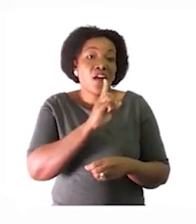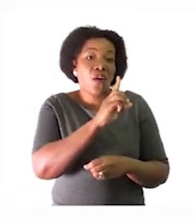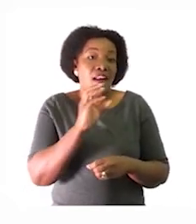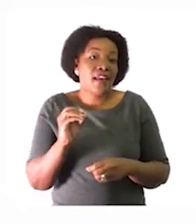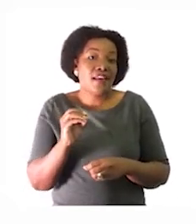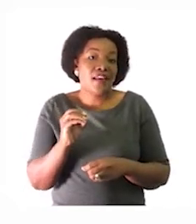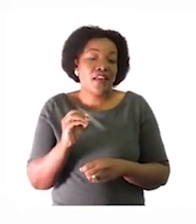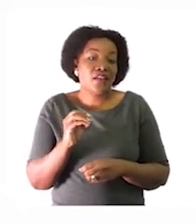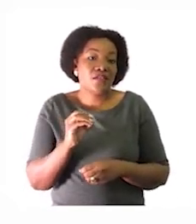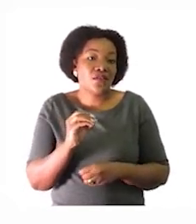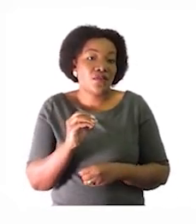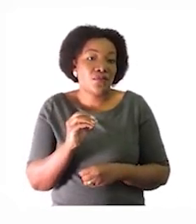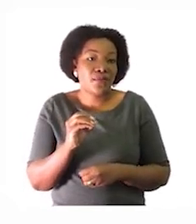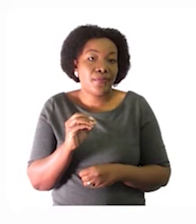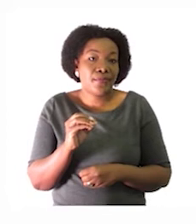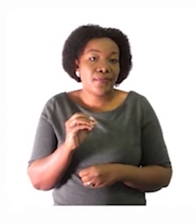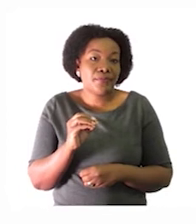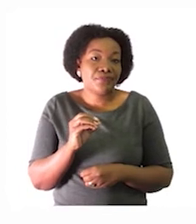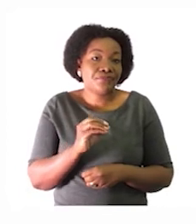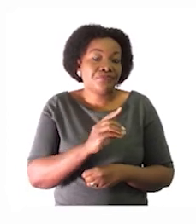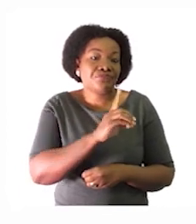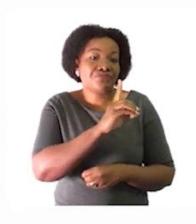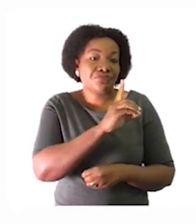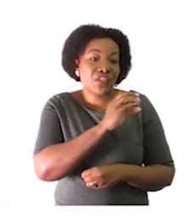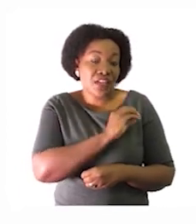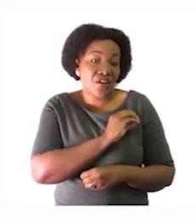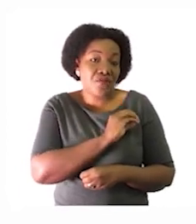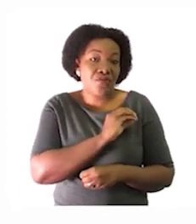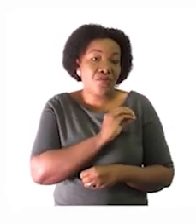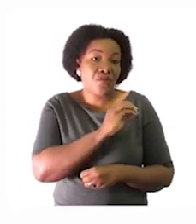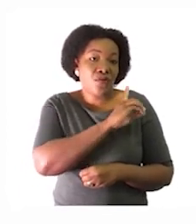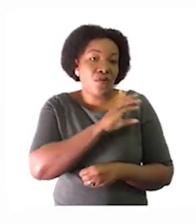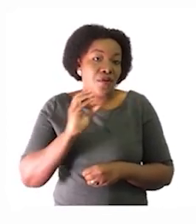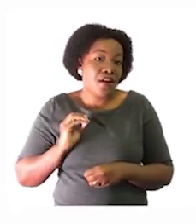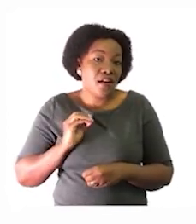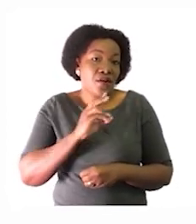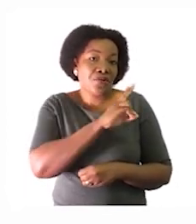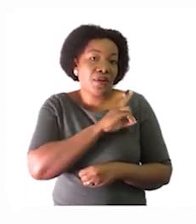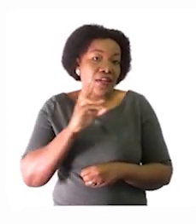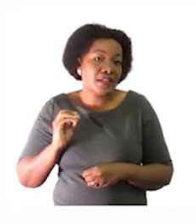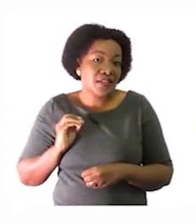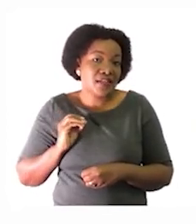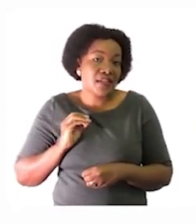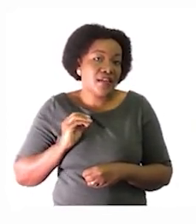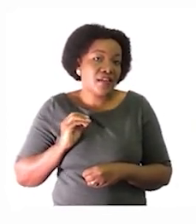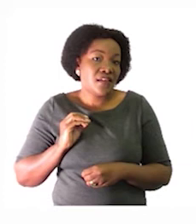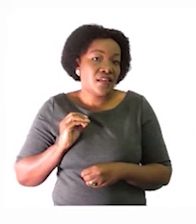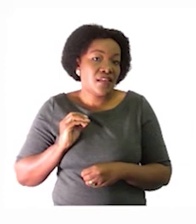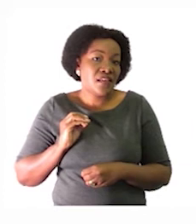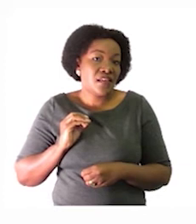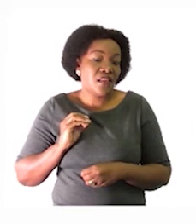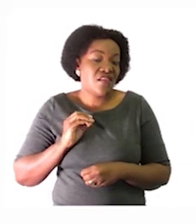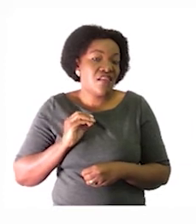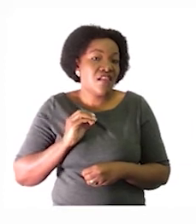0, now we are counting in tens. Keep counting in 10. 0, 10, 20. I will help you with the